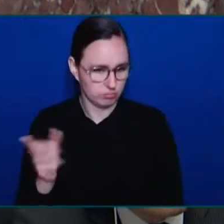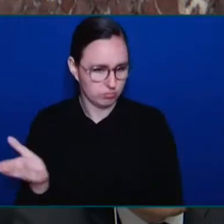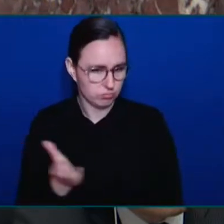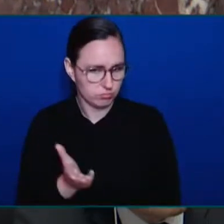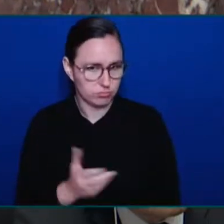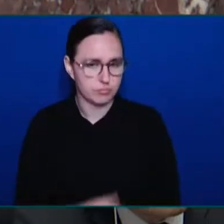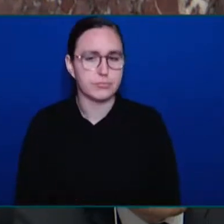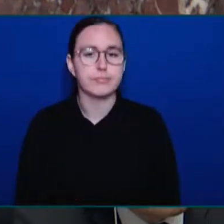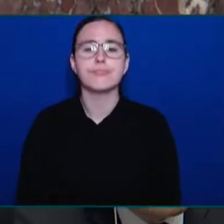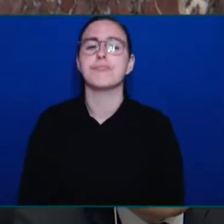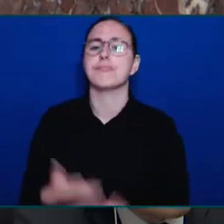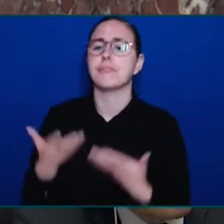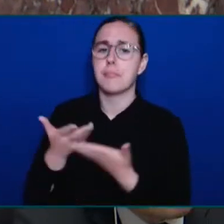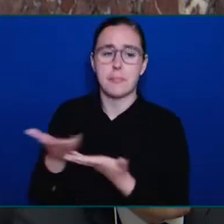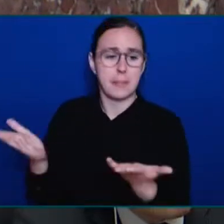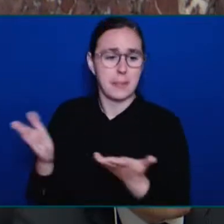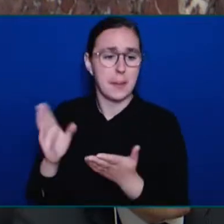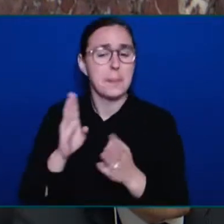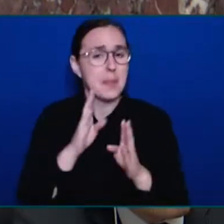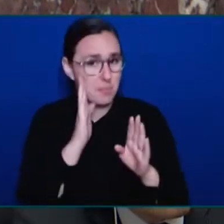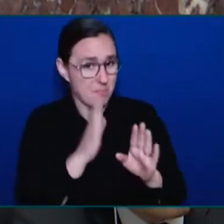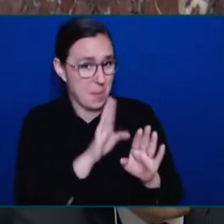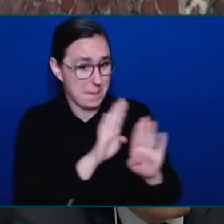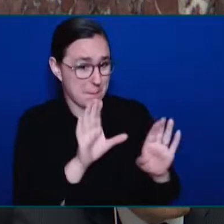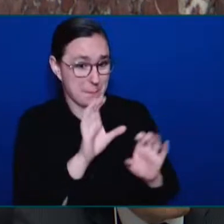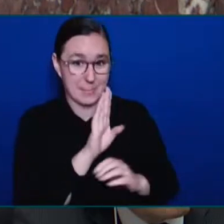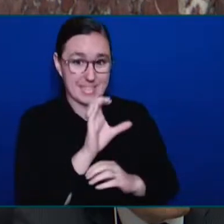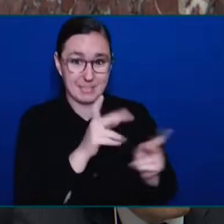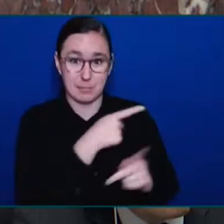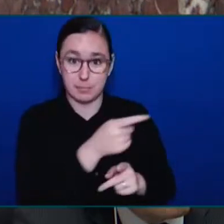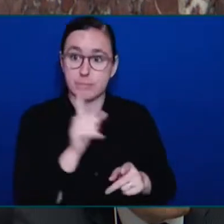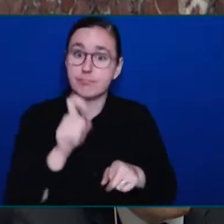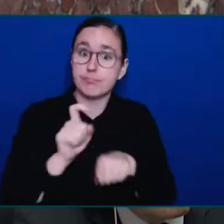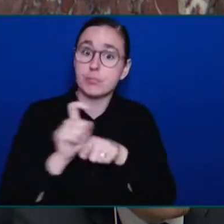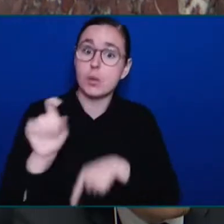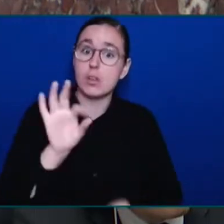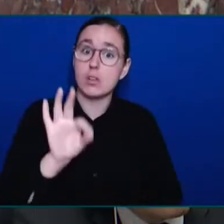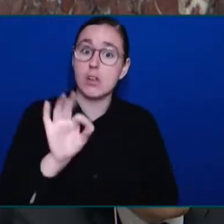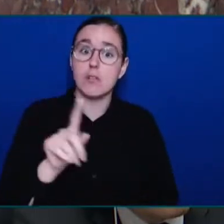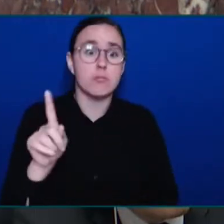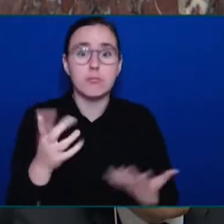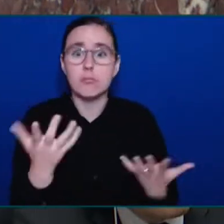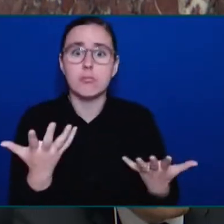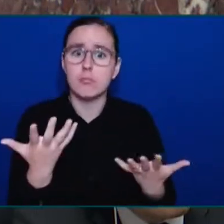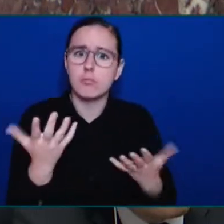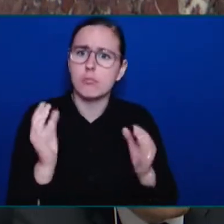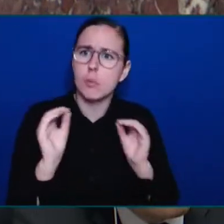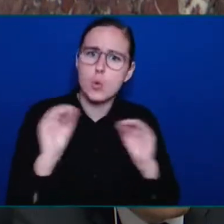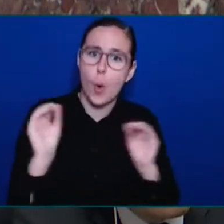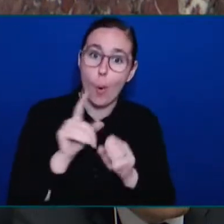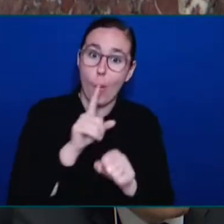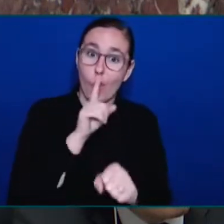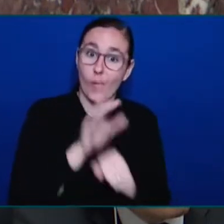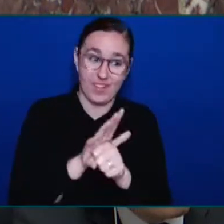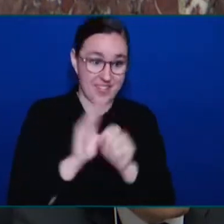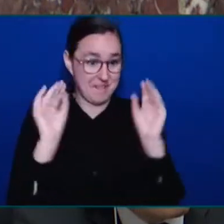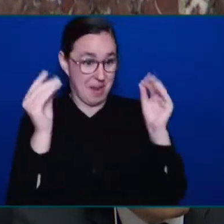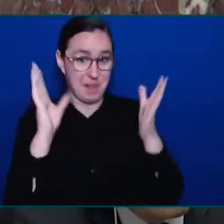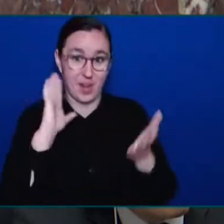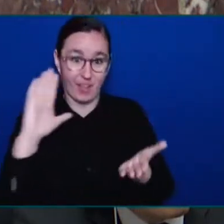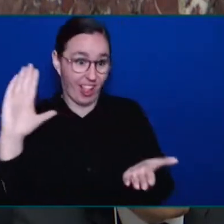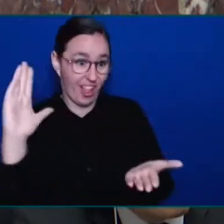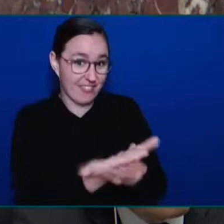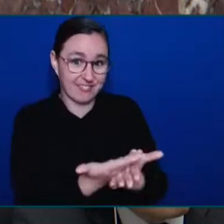in British Columbia, there is no guarantee that an ambulance is coming. That's not about paramedics, that's about